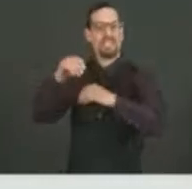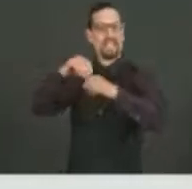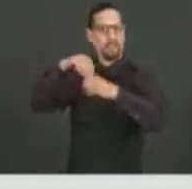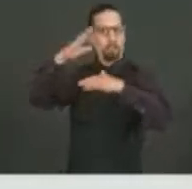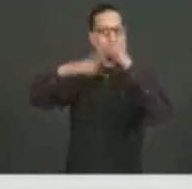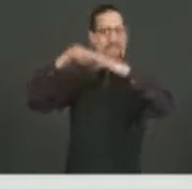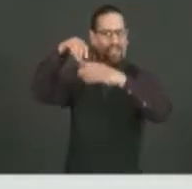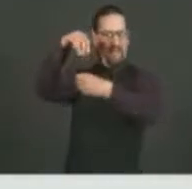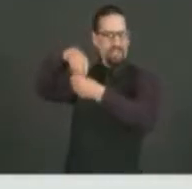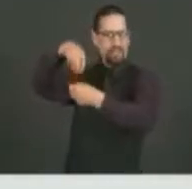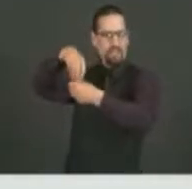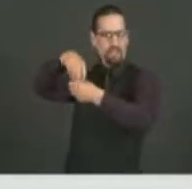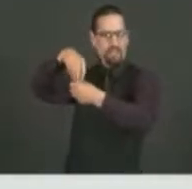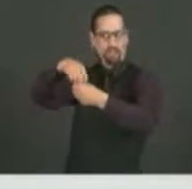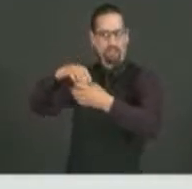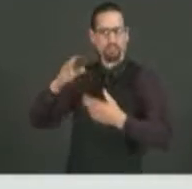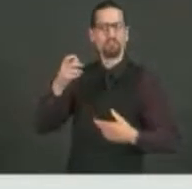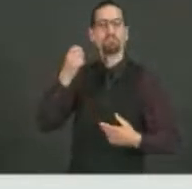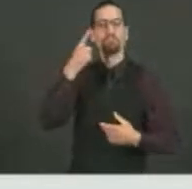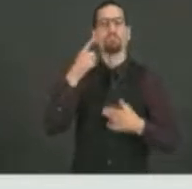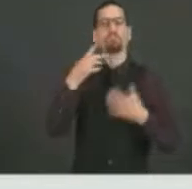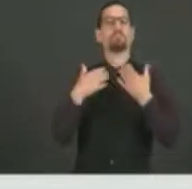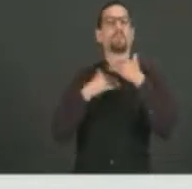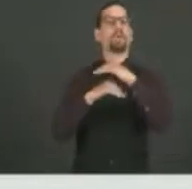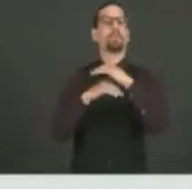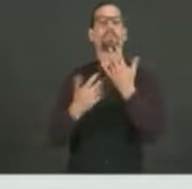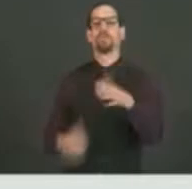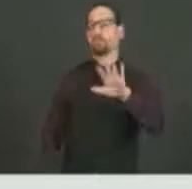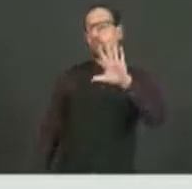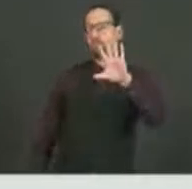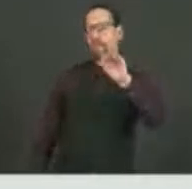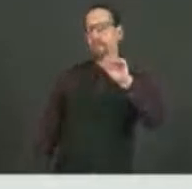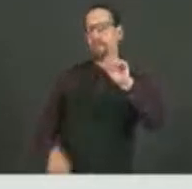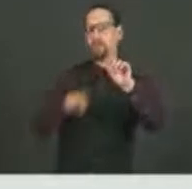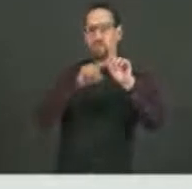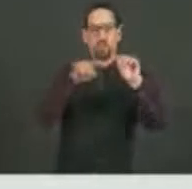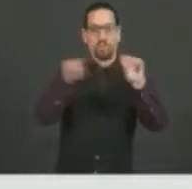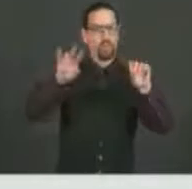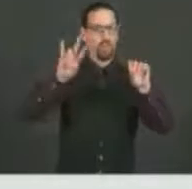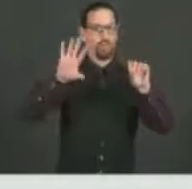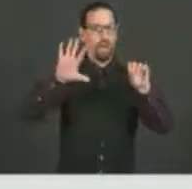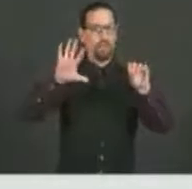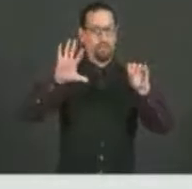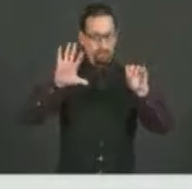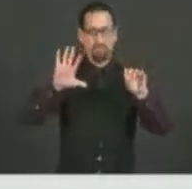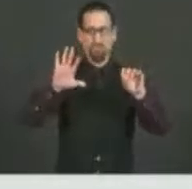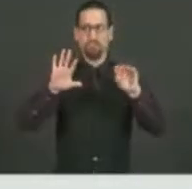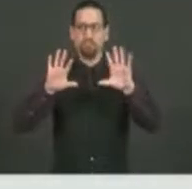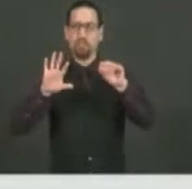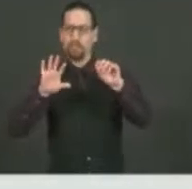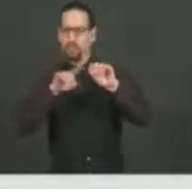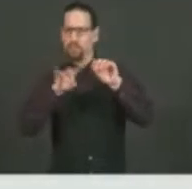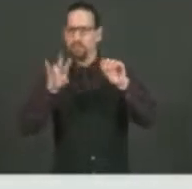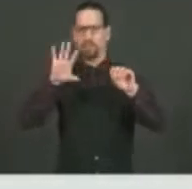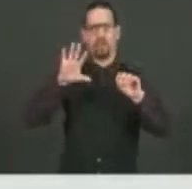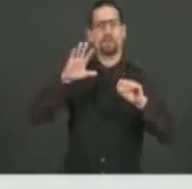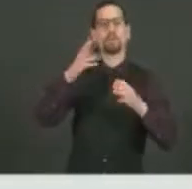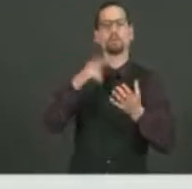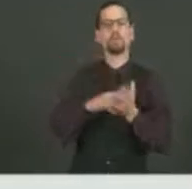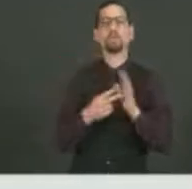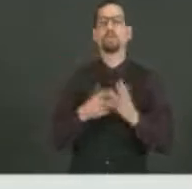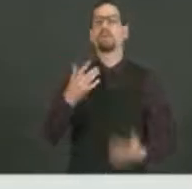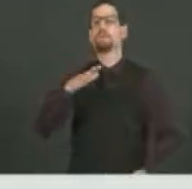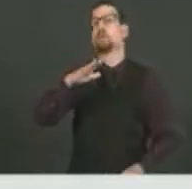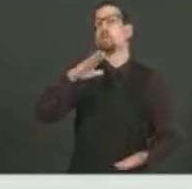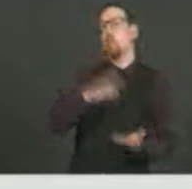be no more than 50 to 75 people. Why the range? Low risk is 50. If you're willing to